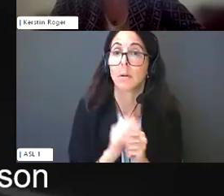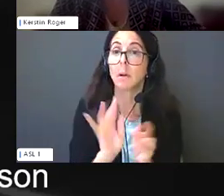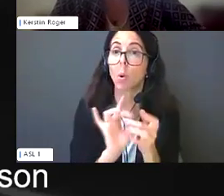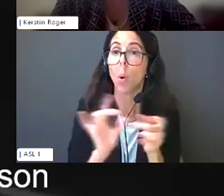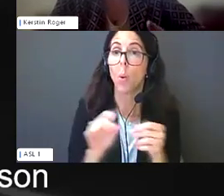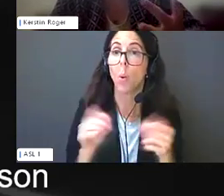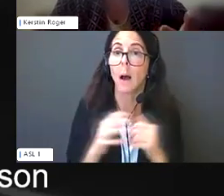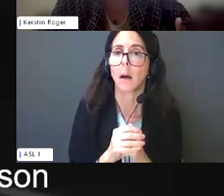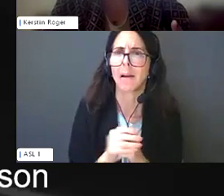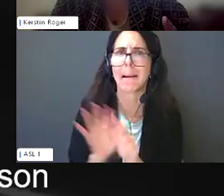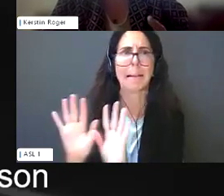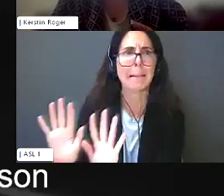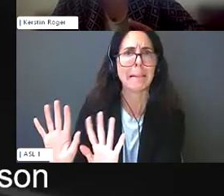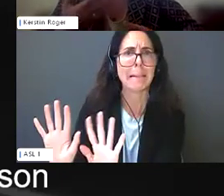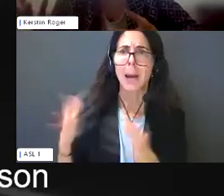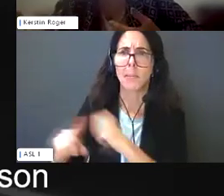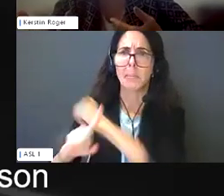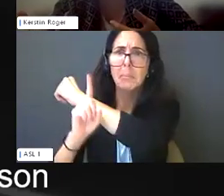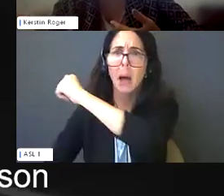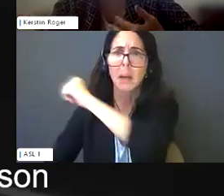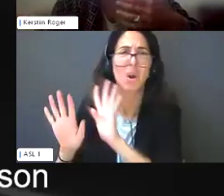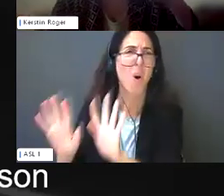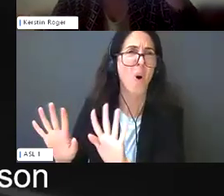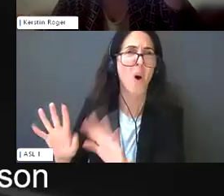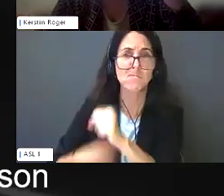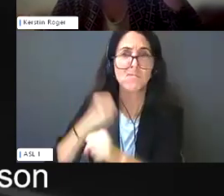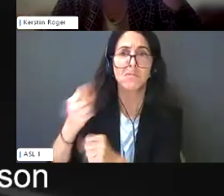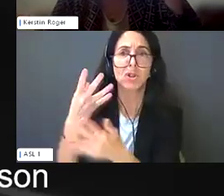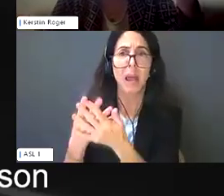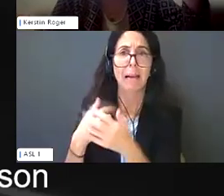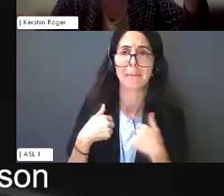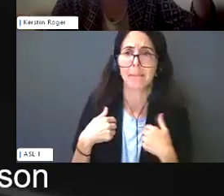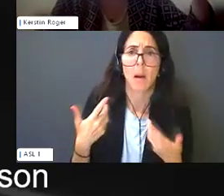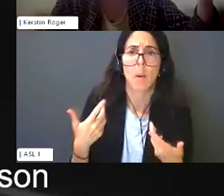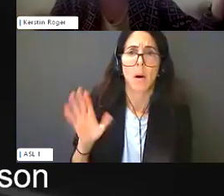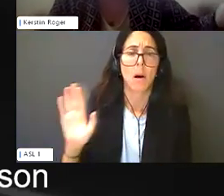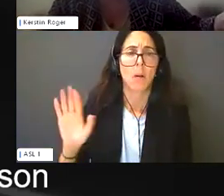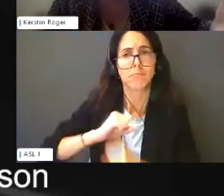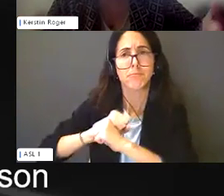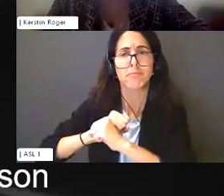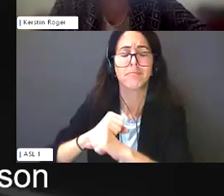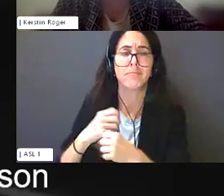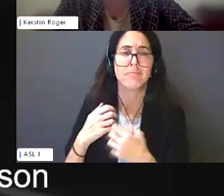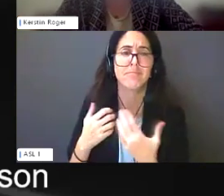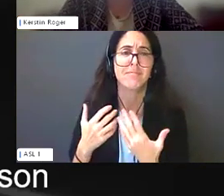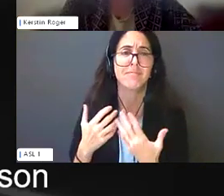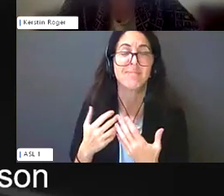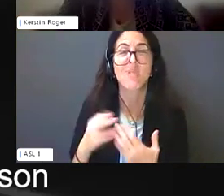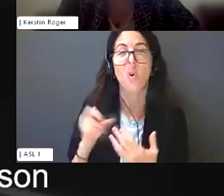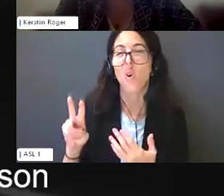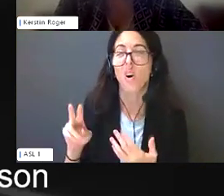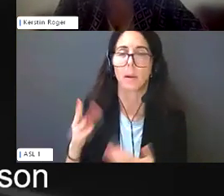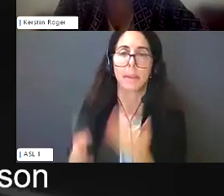person to have harsh consequences. It could be going to jail. It could be, less impactful